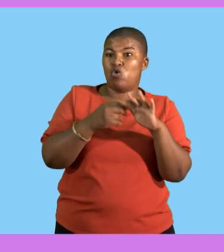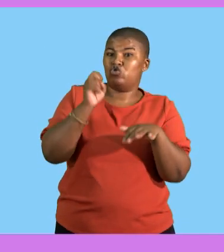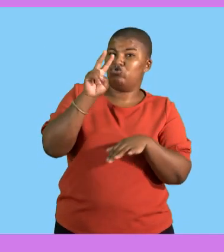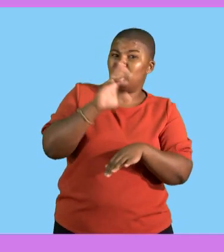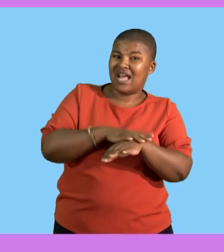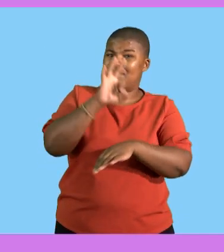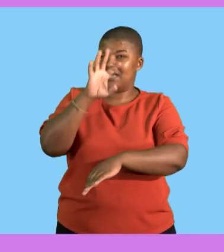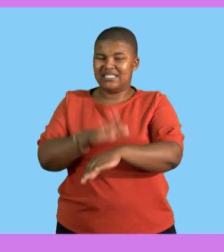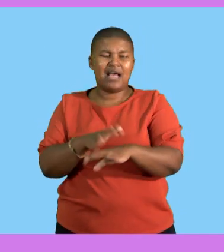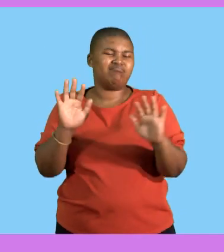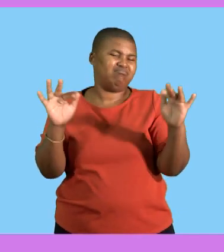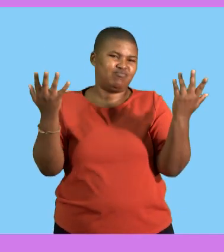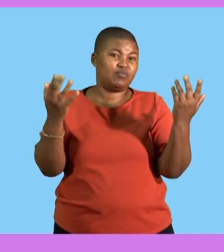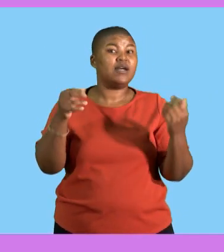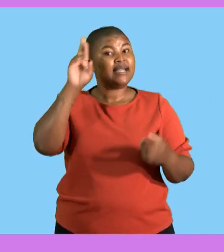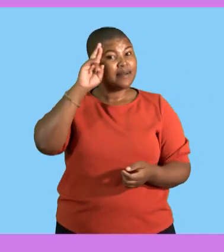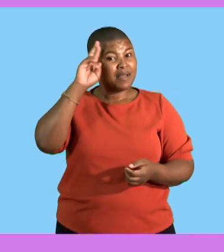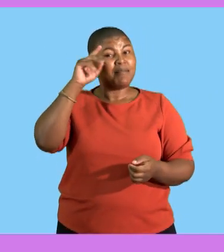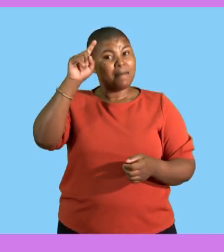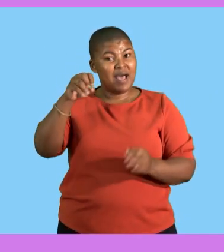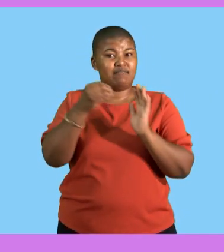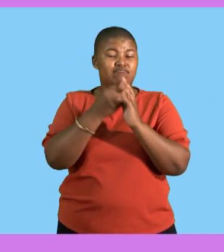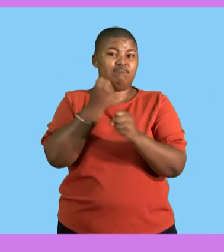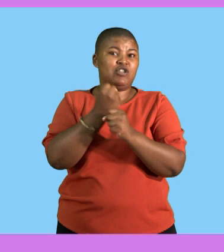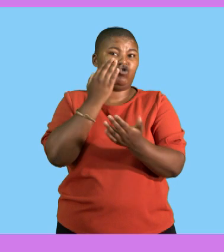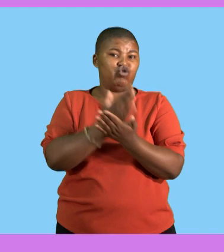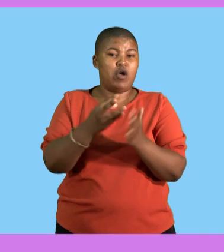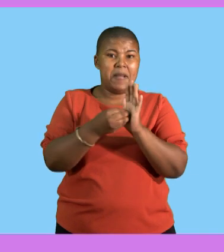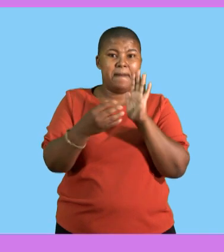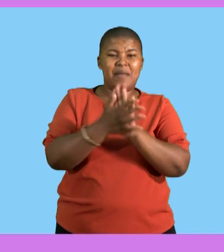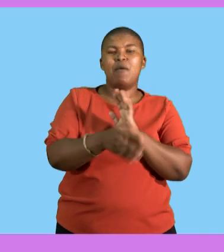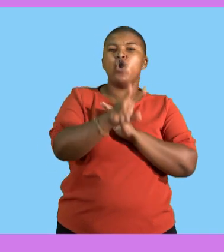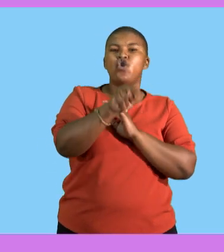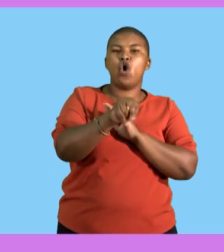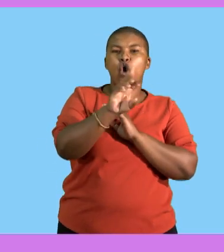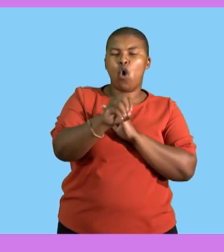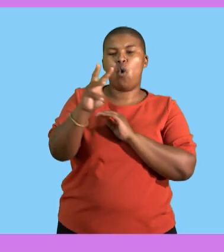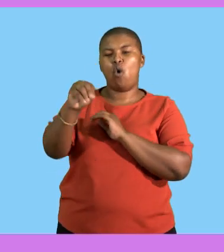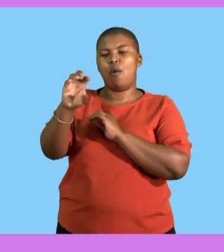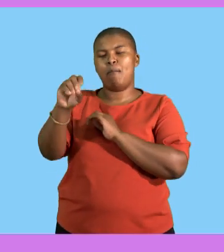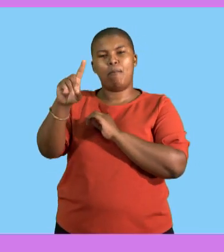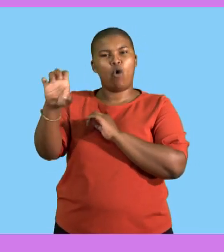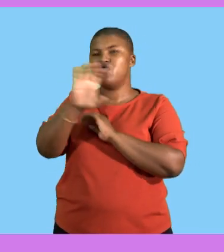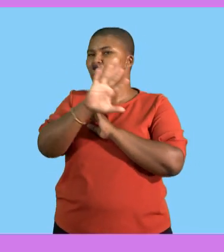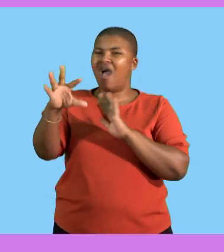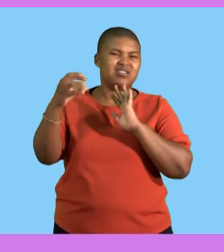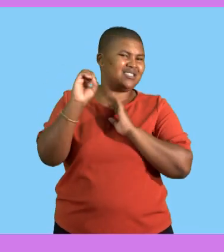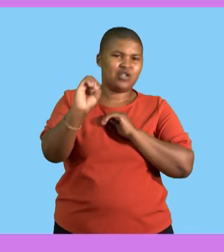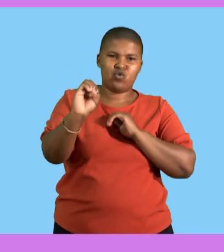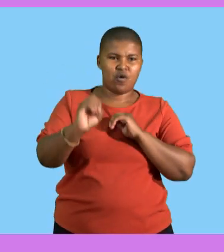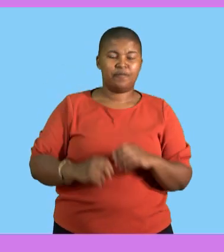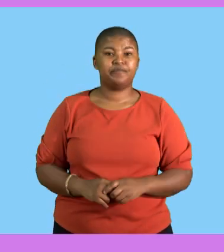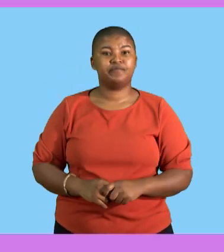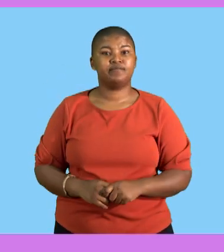So remember, we said we are writing no mode and not a 0. Number C, determine the median of the